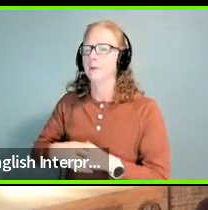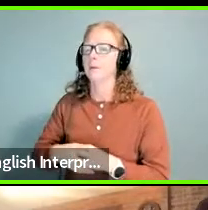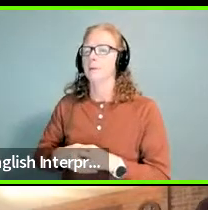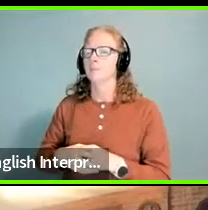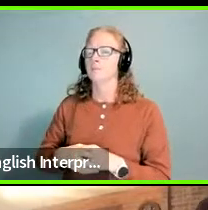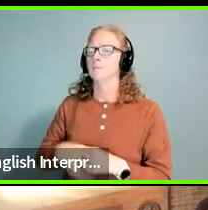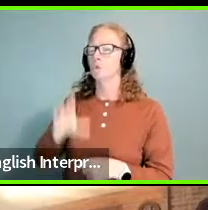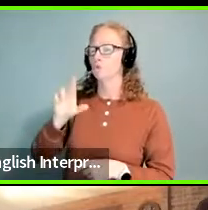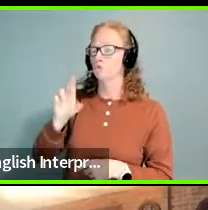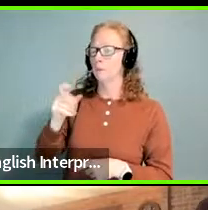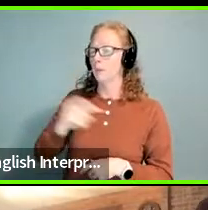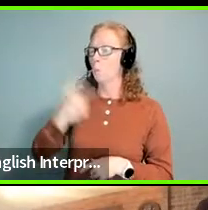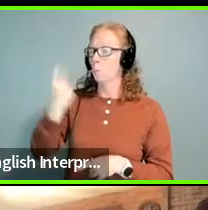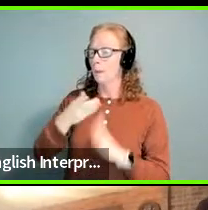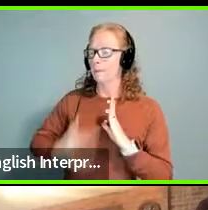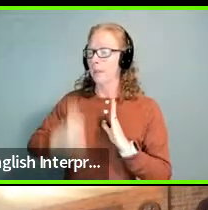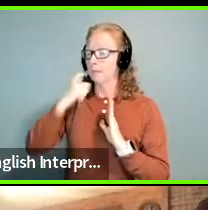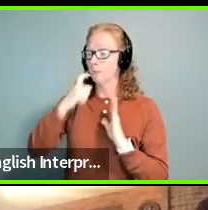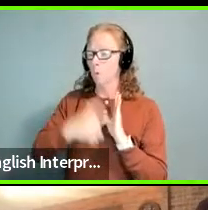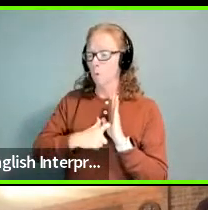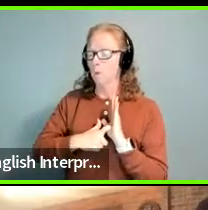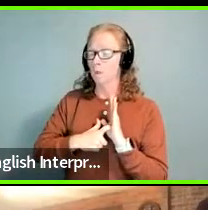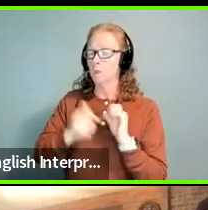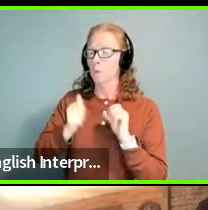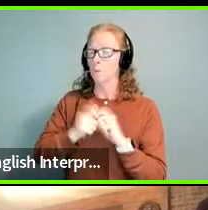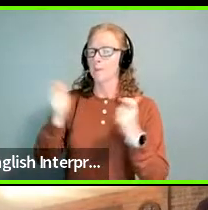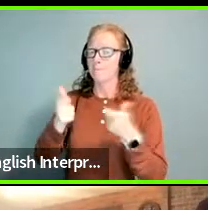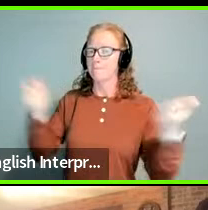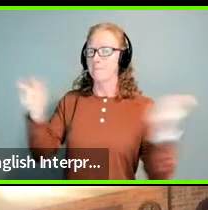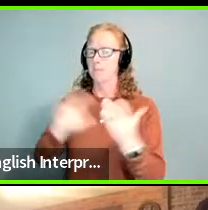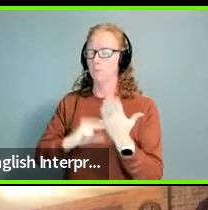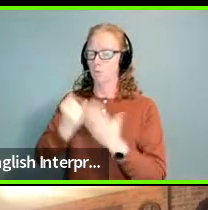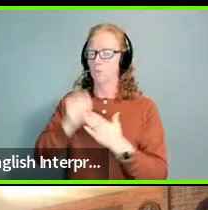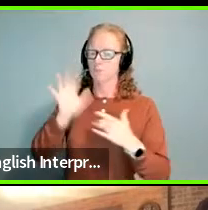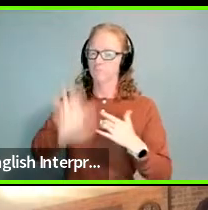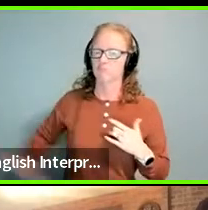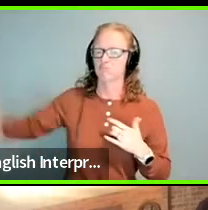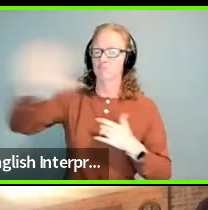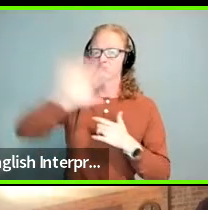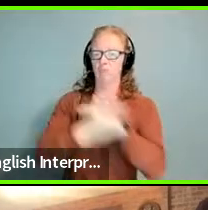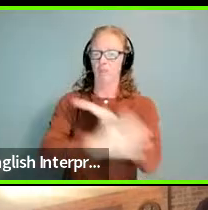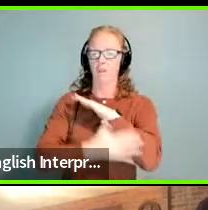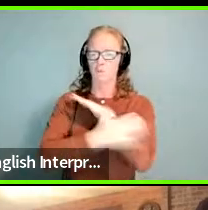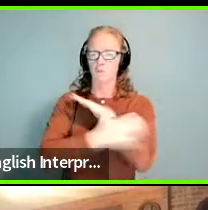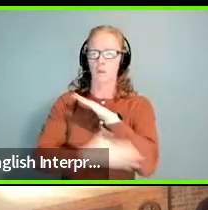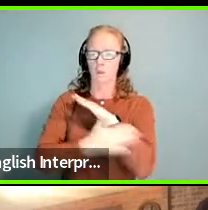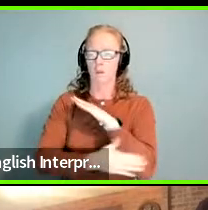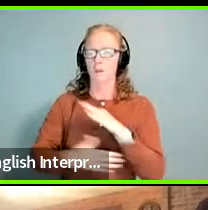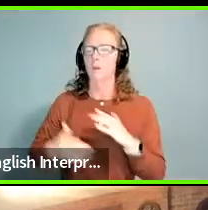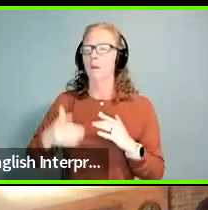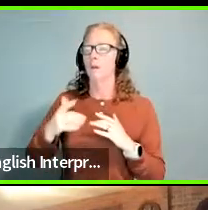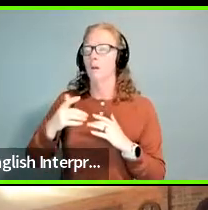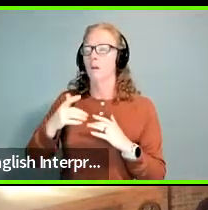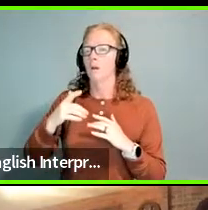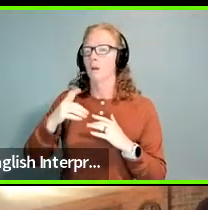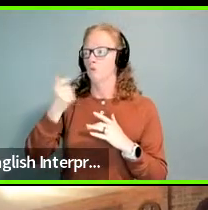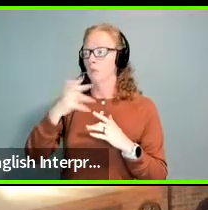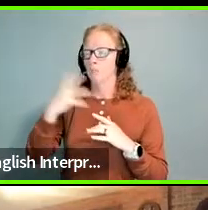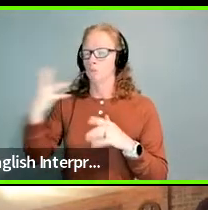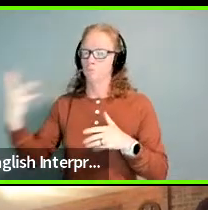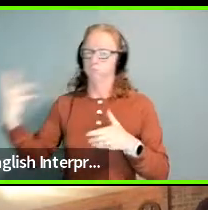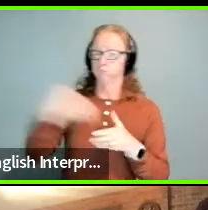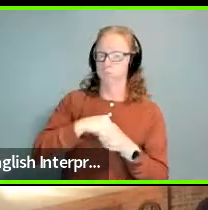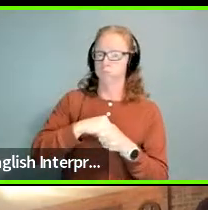Robin, one of the things we're seeing on the larger projects around the country to not only attract, but